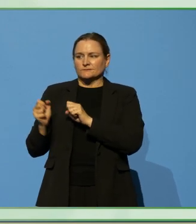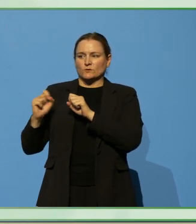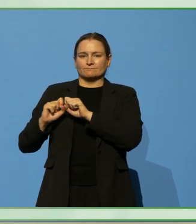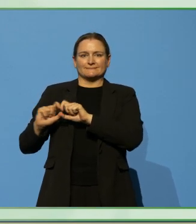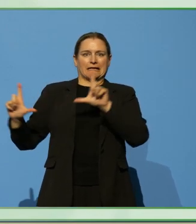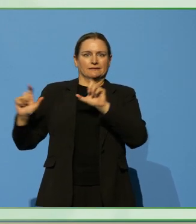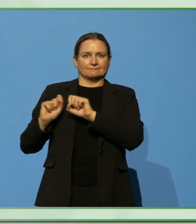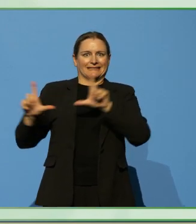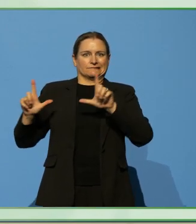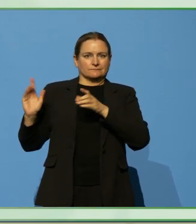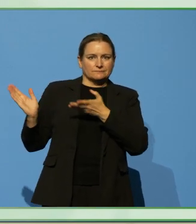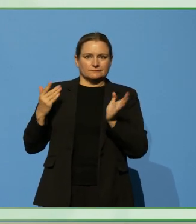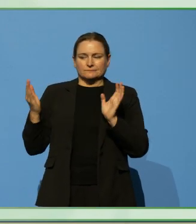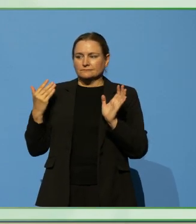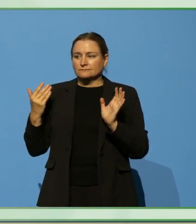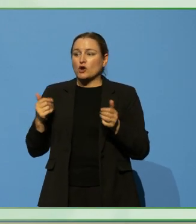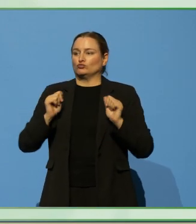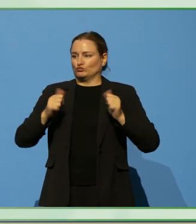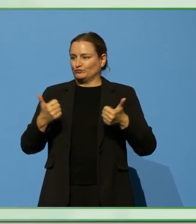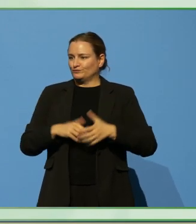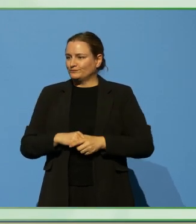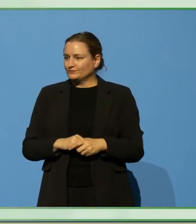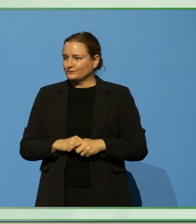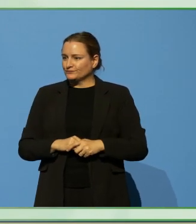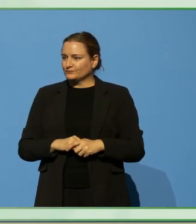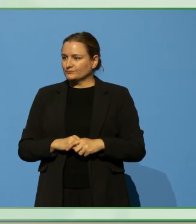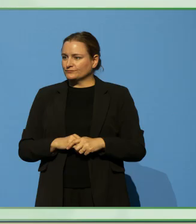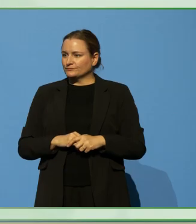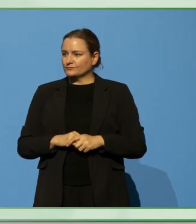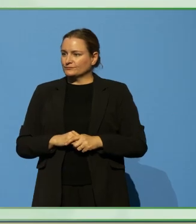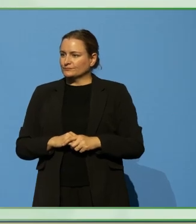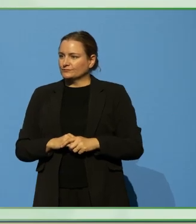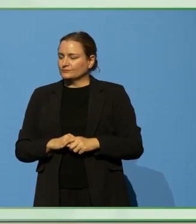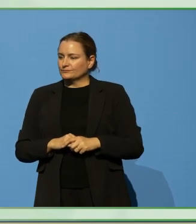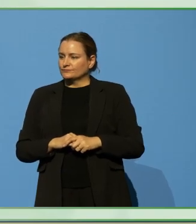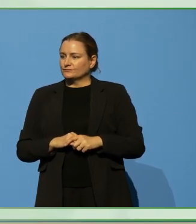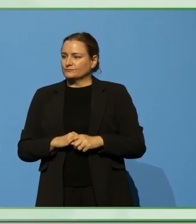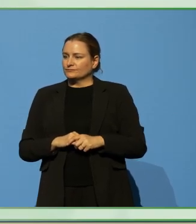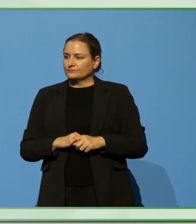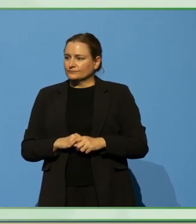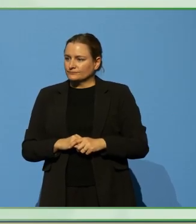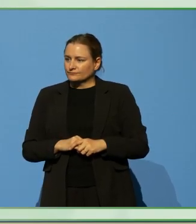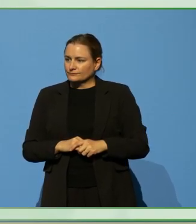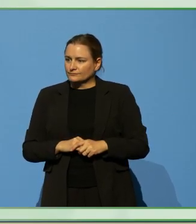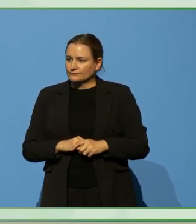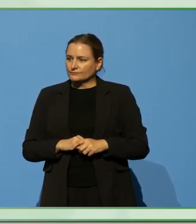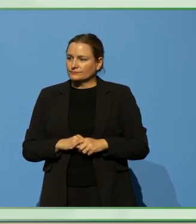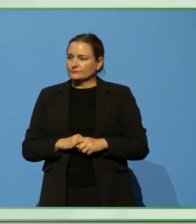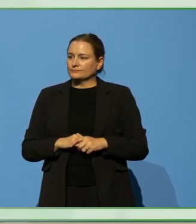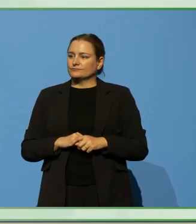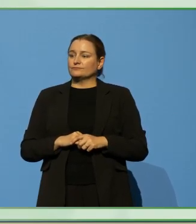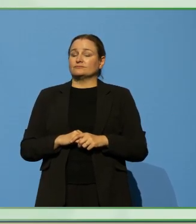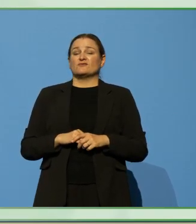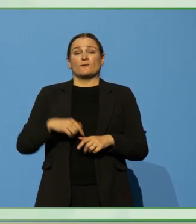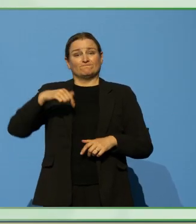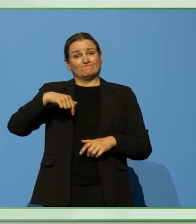Yeah, okay. Now I have gone too far. So the Digital Euro project is a